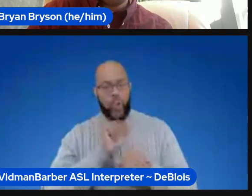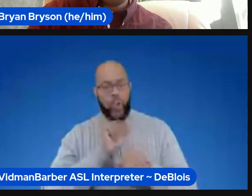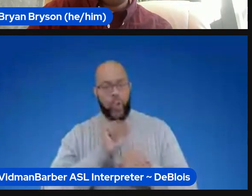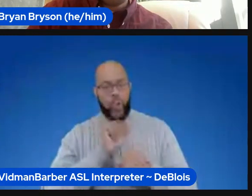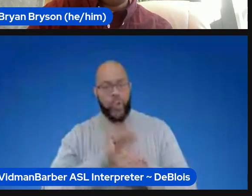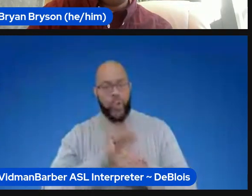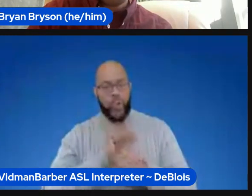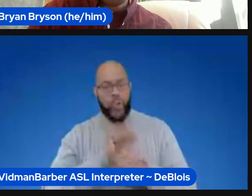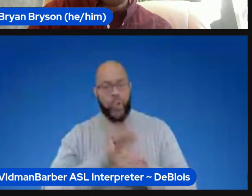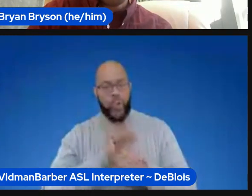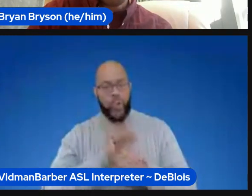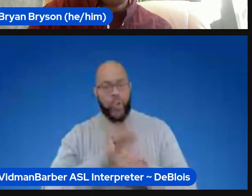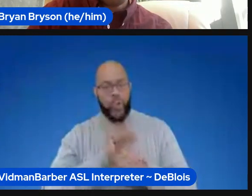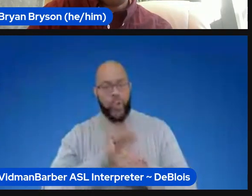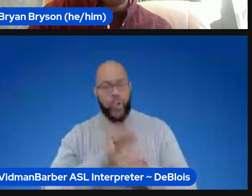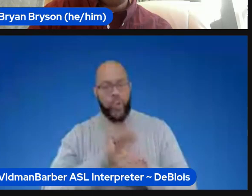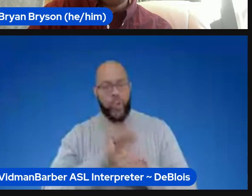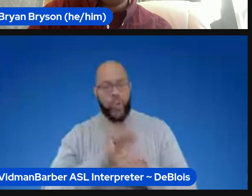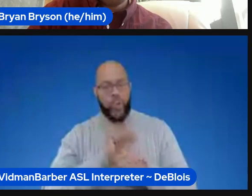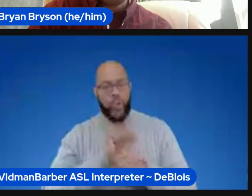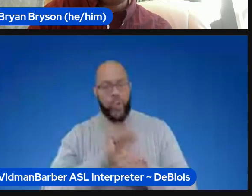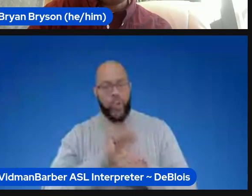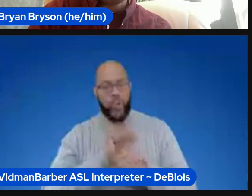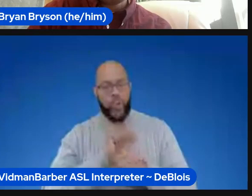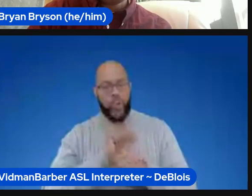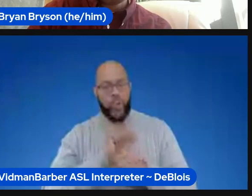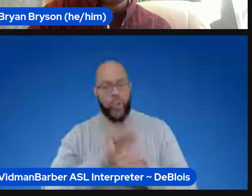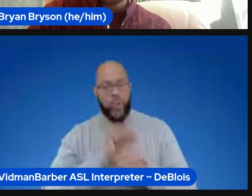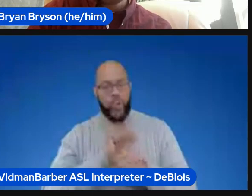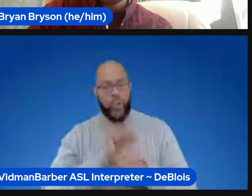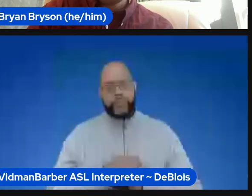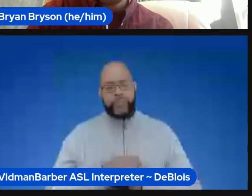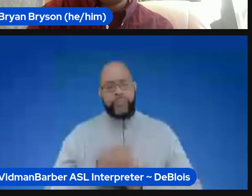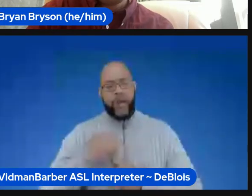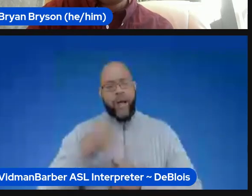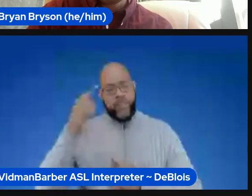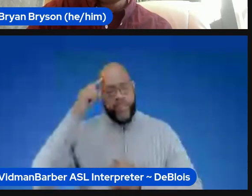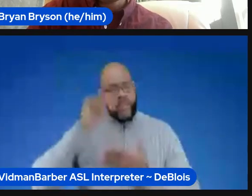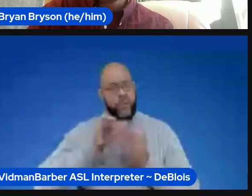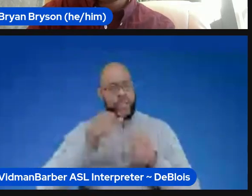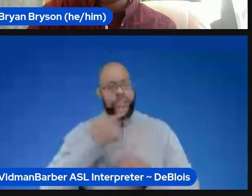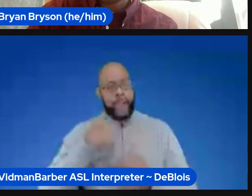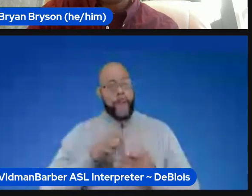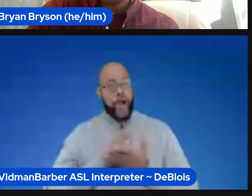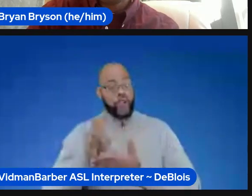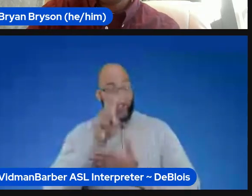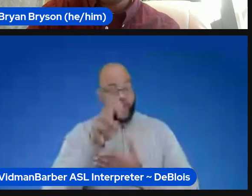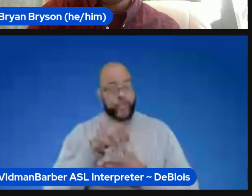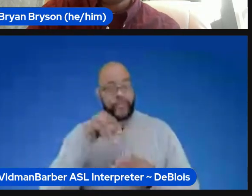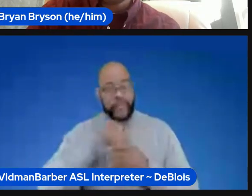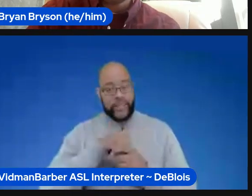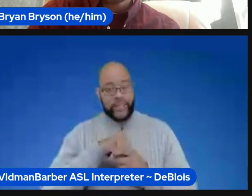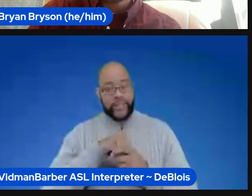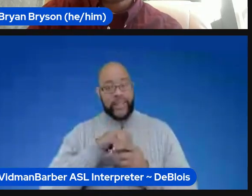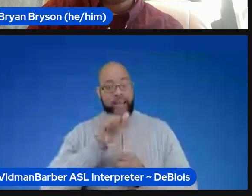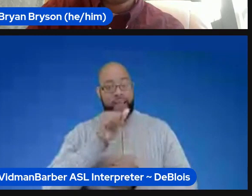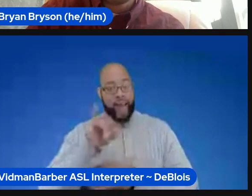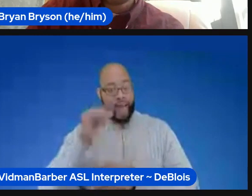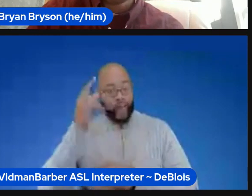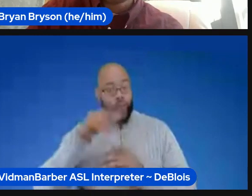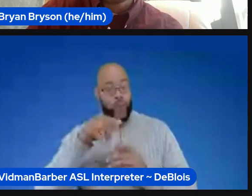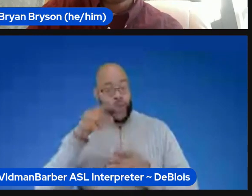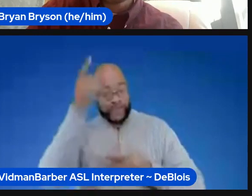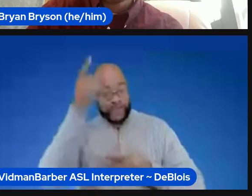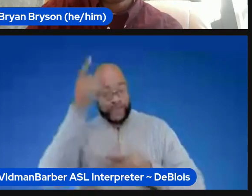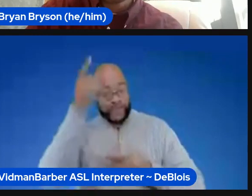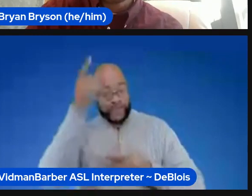but actually I do in a way. So I think you can say my journey into AI for immunology is